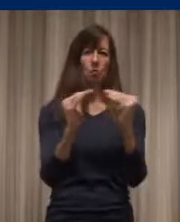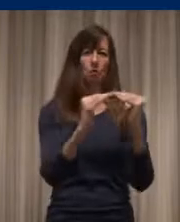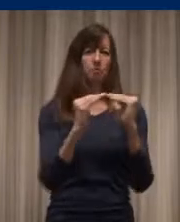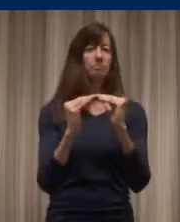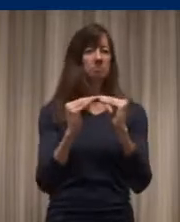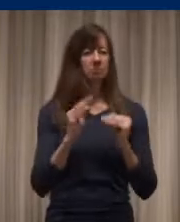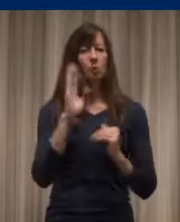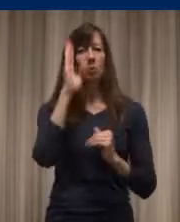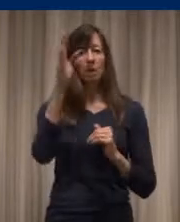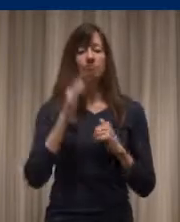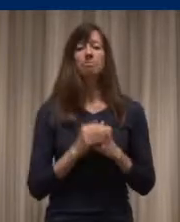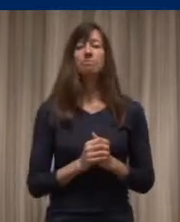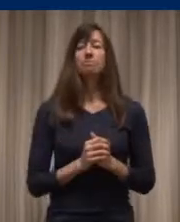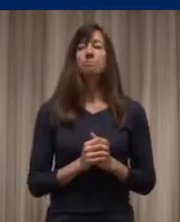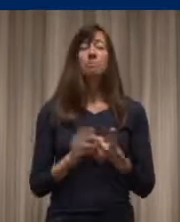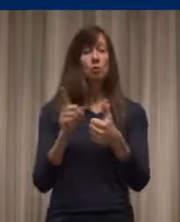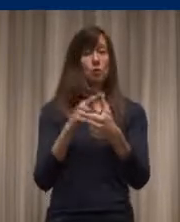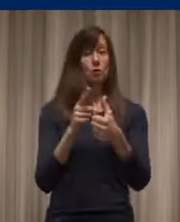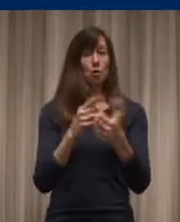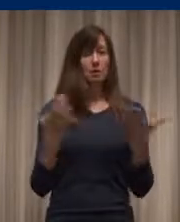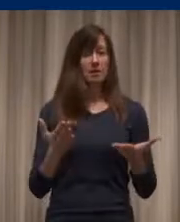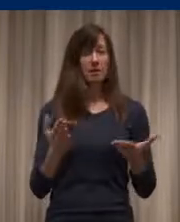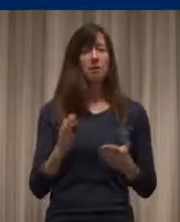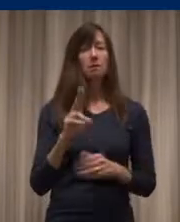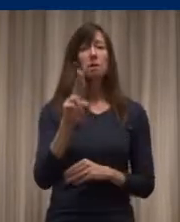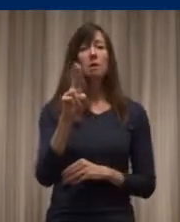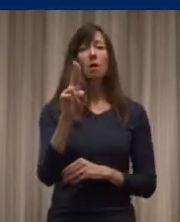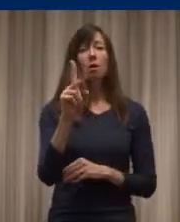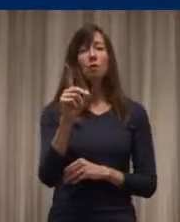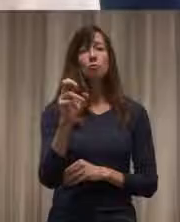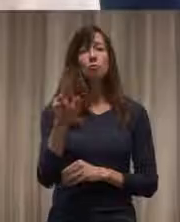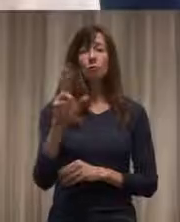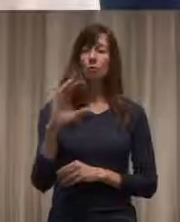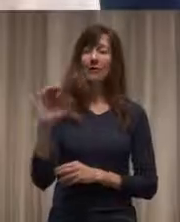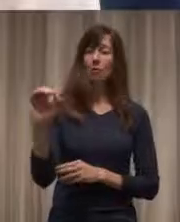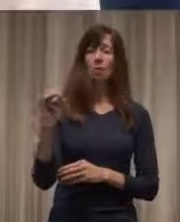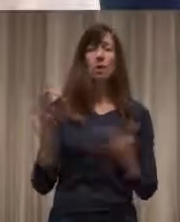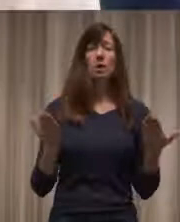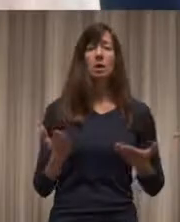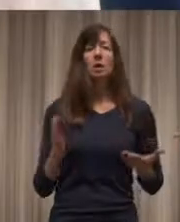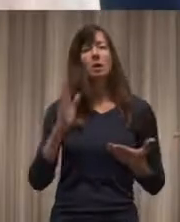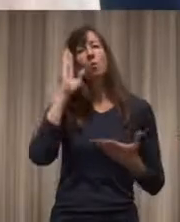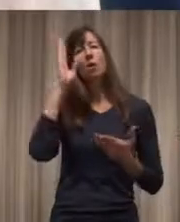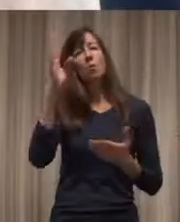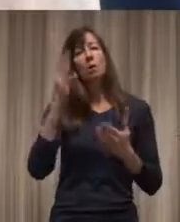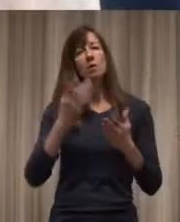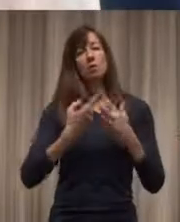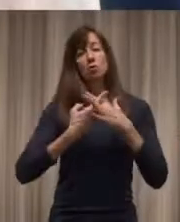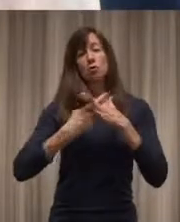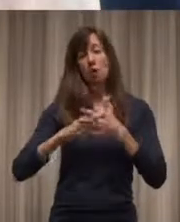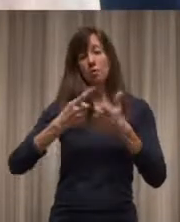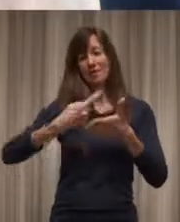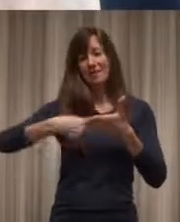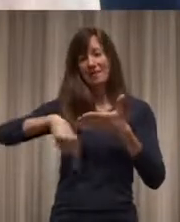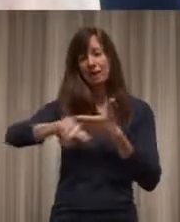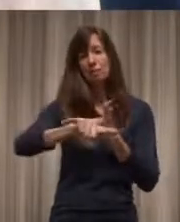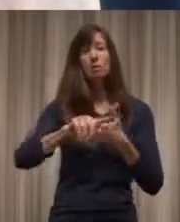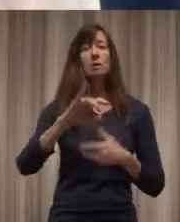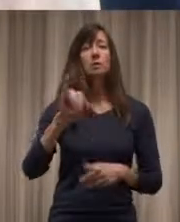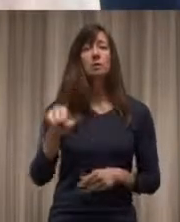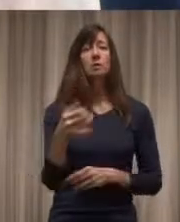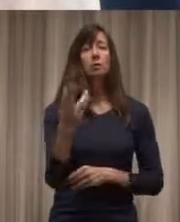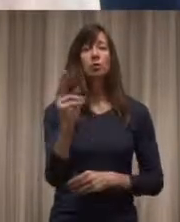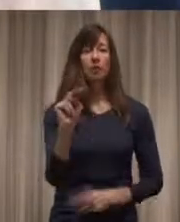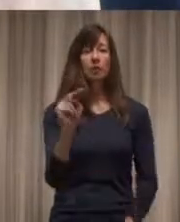off, we as a county will stand up starting next week on January 11th. We will